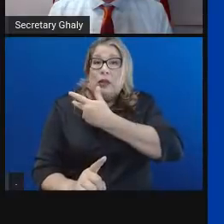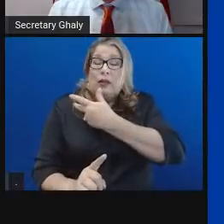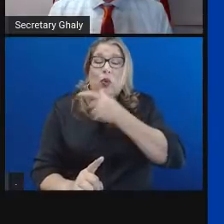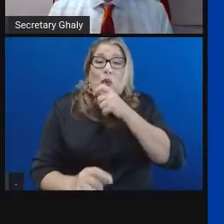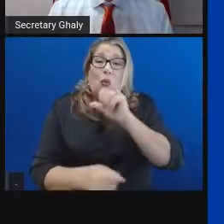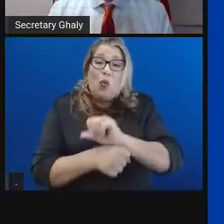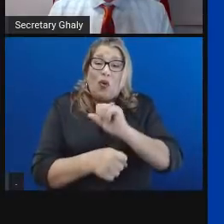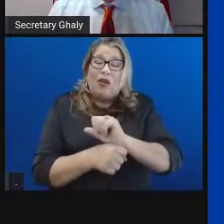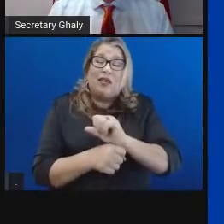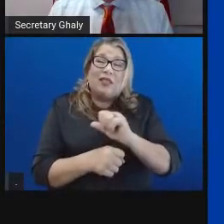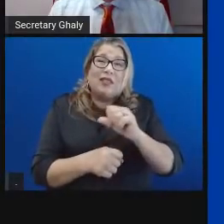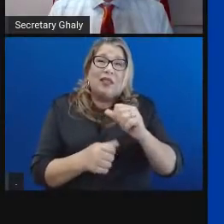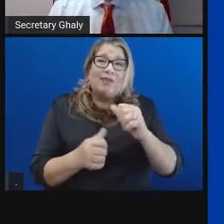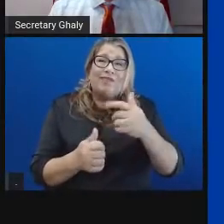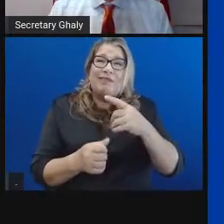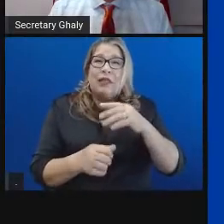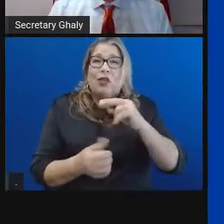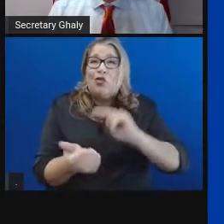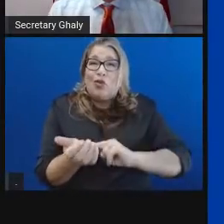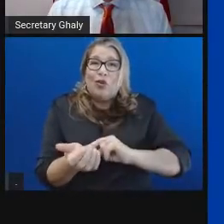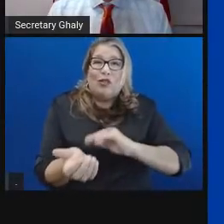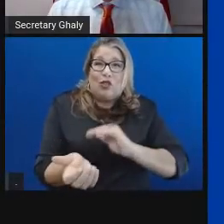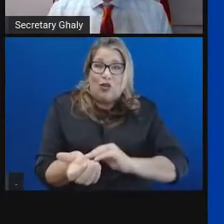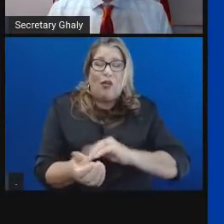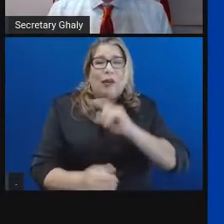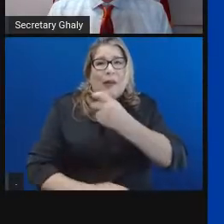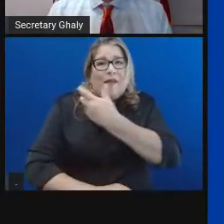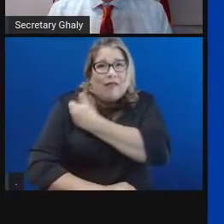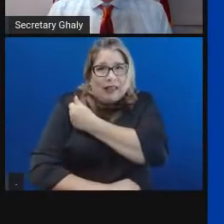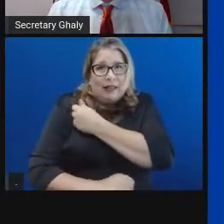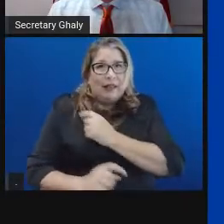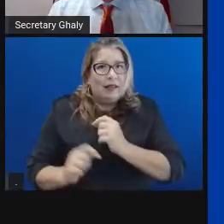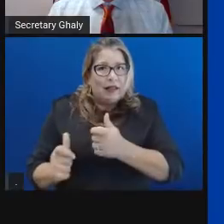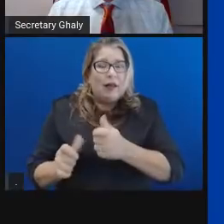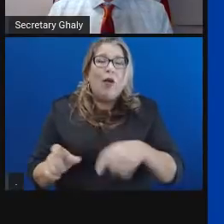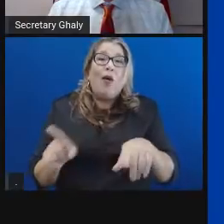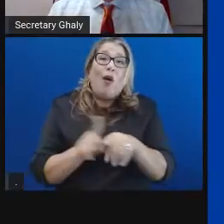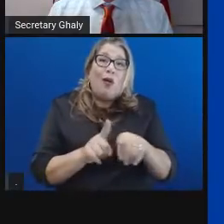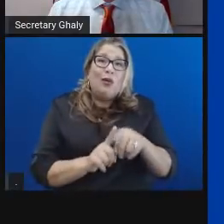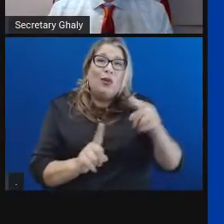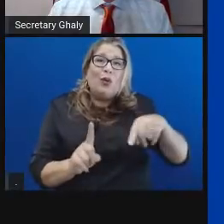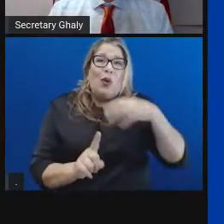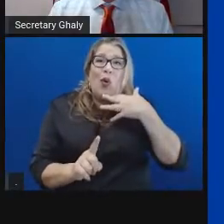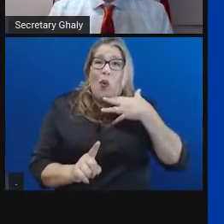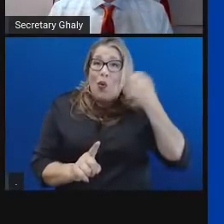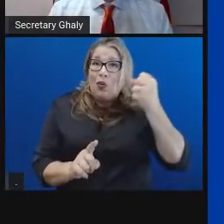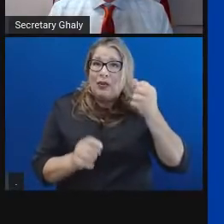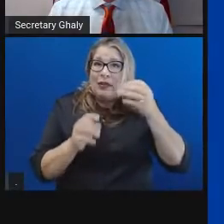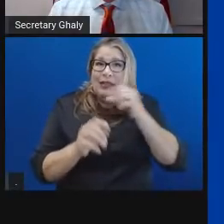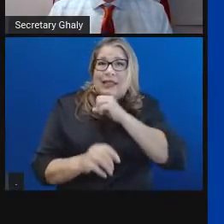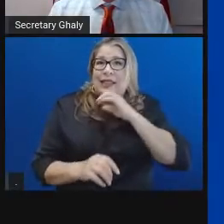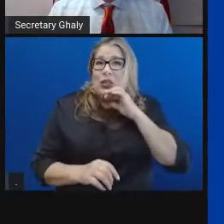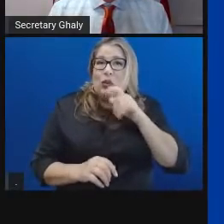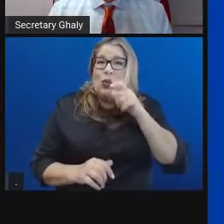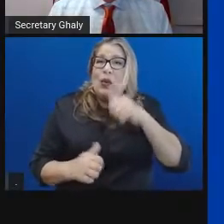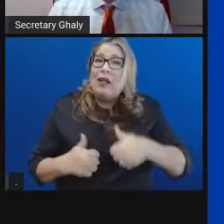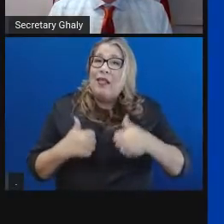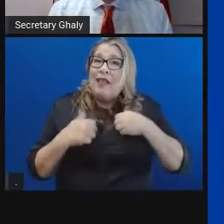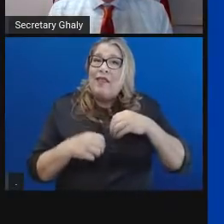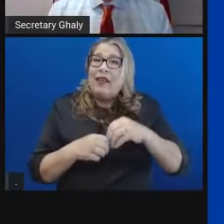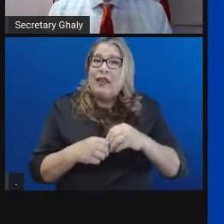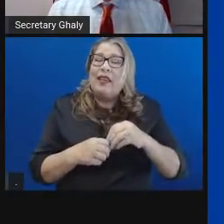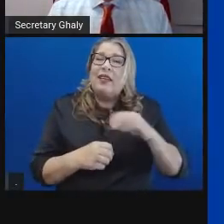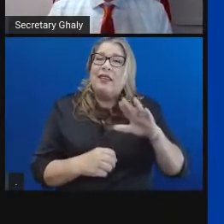settings, especially older Californians who live in those long-term care settings, to allow them to quickly and safely get